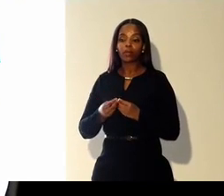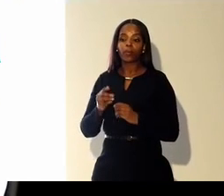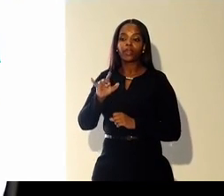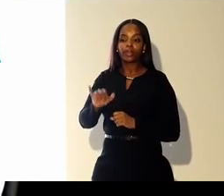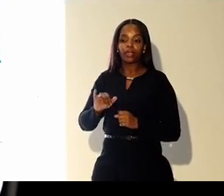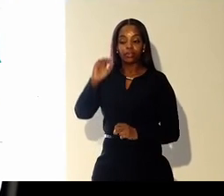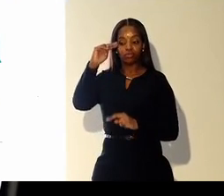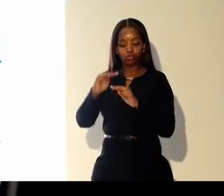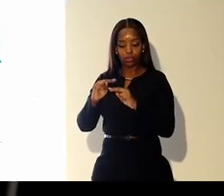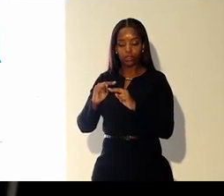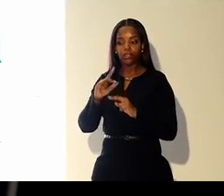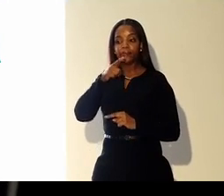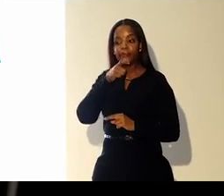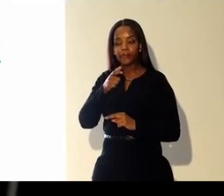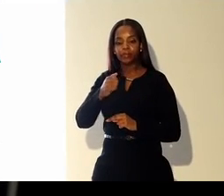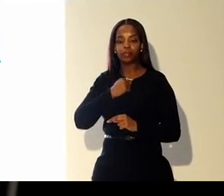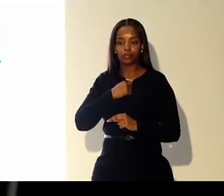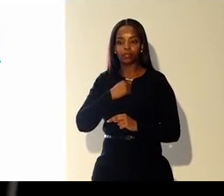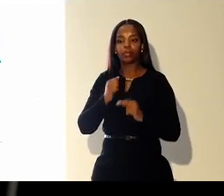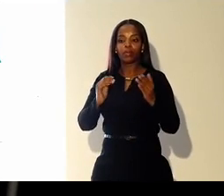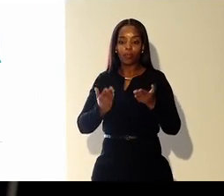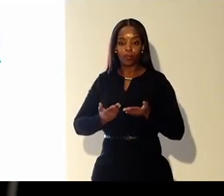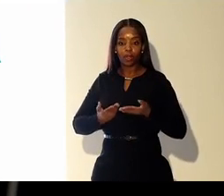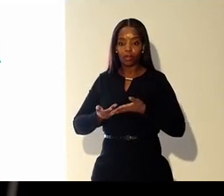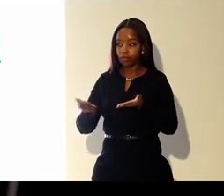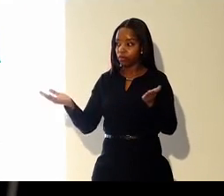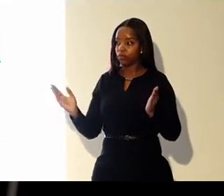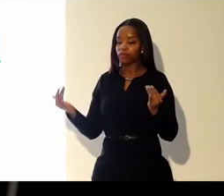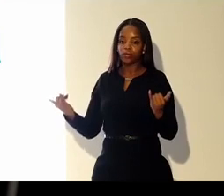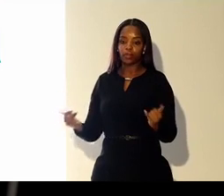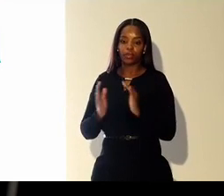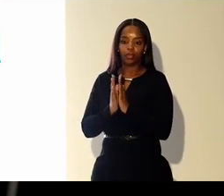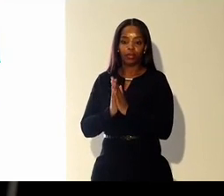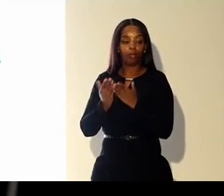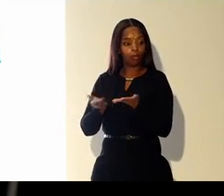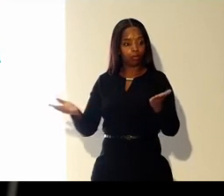with those short welcoming remarks, may I invite all of you to please rise